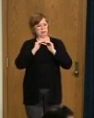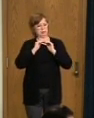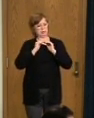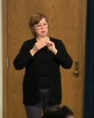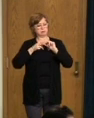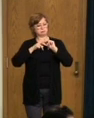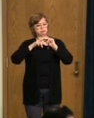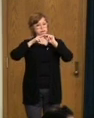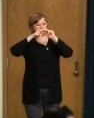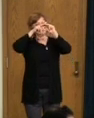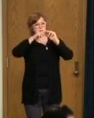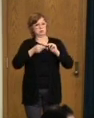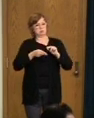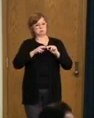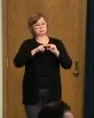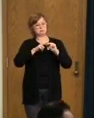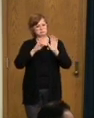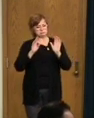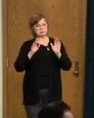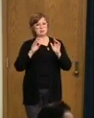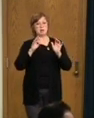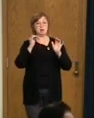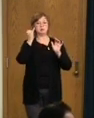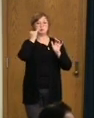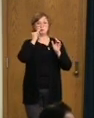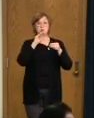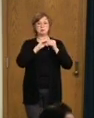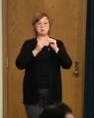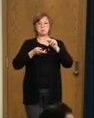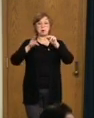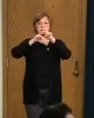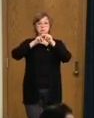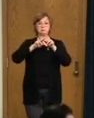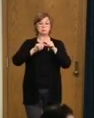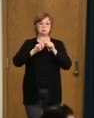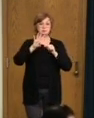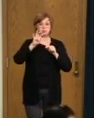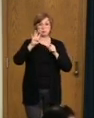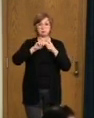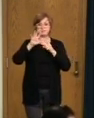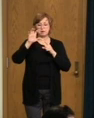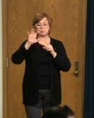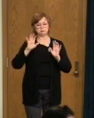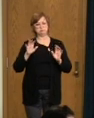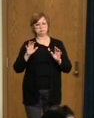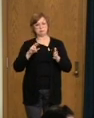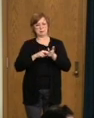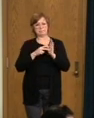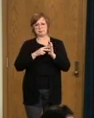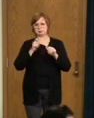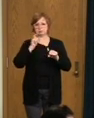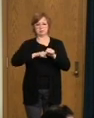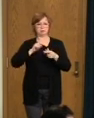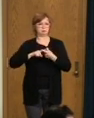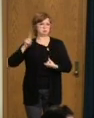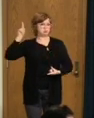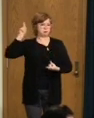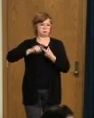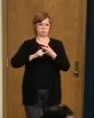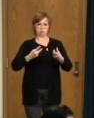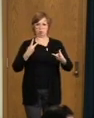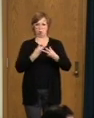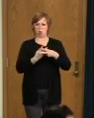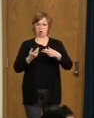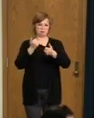unfortunately, we would have to put in even more severe restrictive measures. And, circuit breaker lockdowns, they all relate to how restrictive the measures